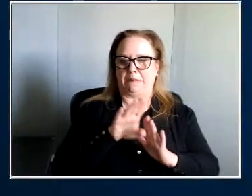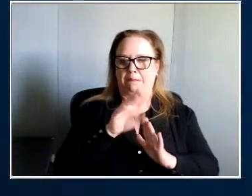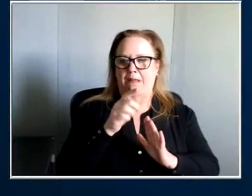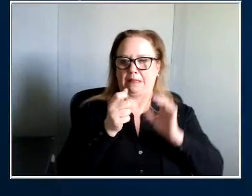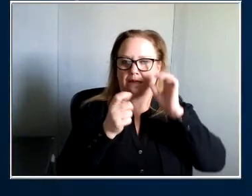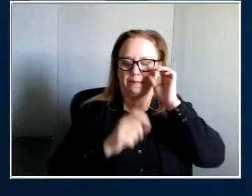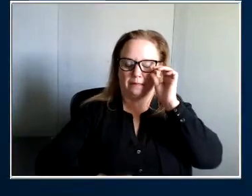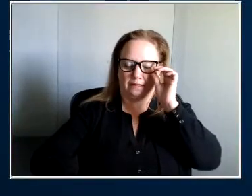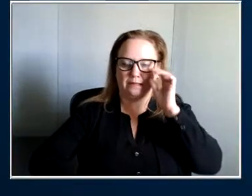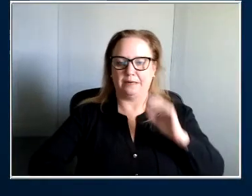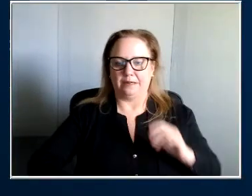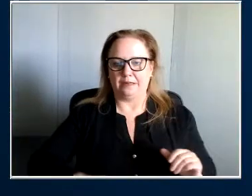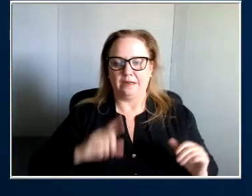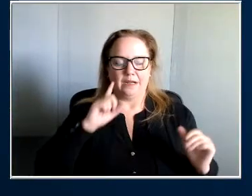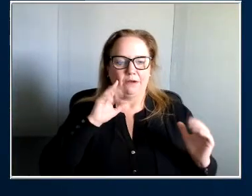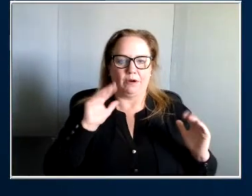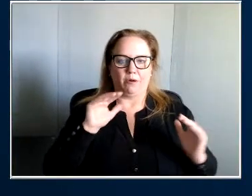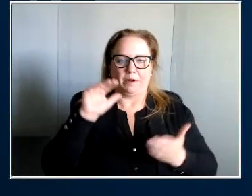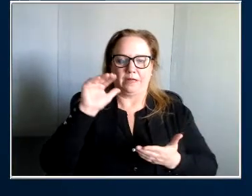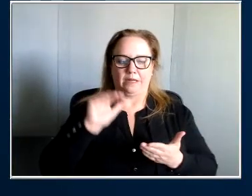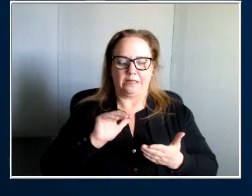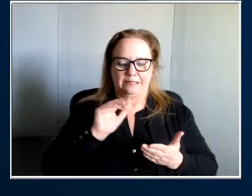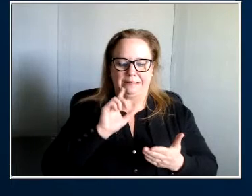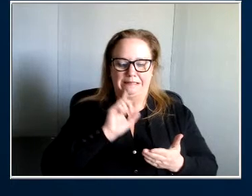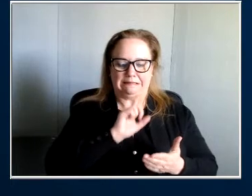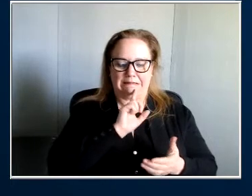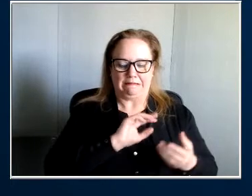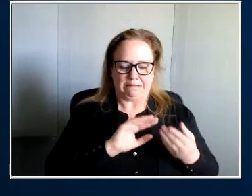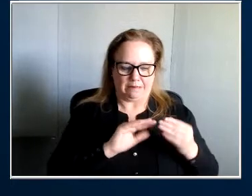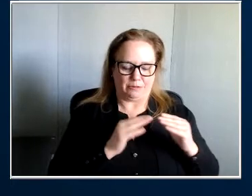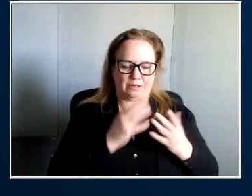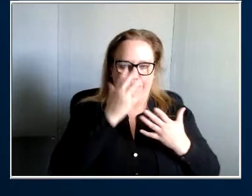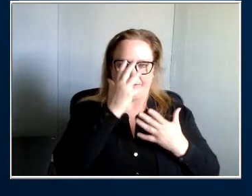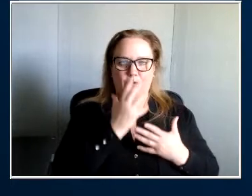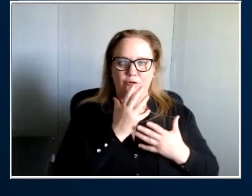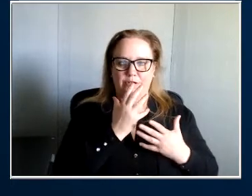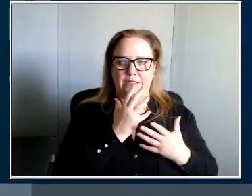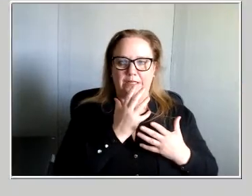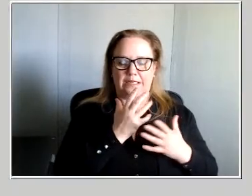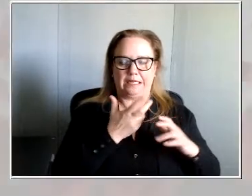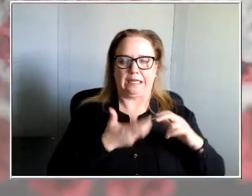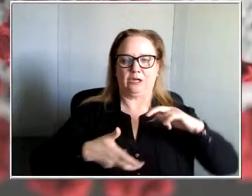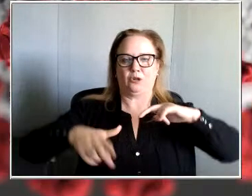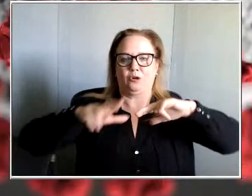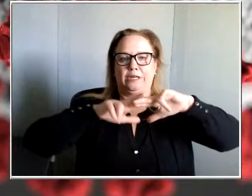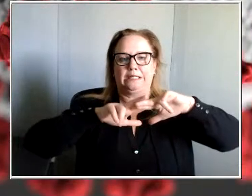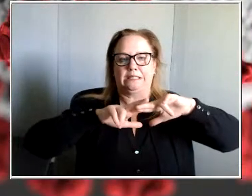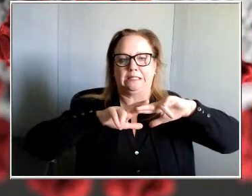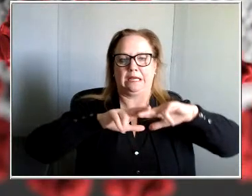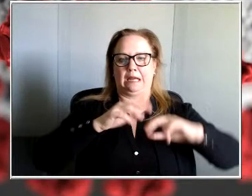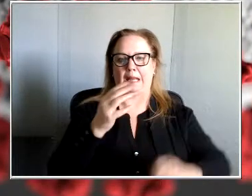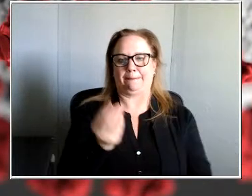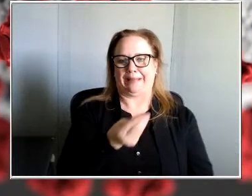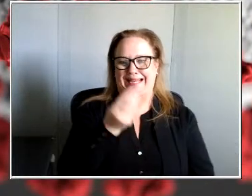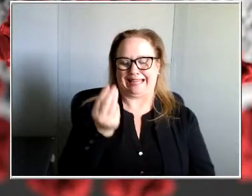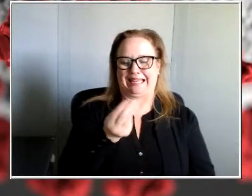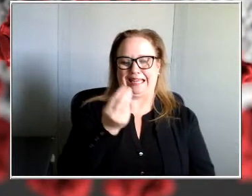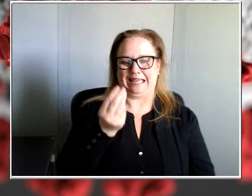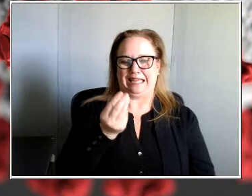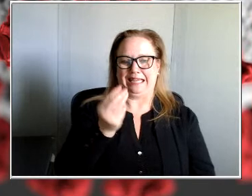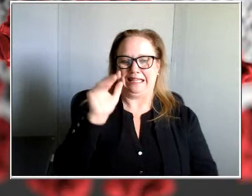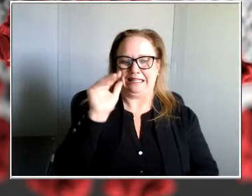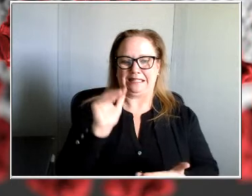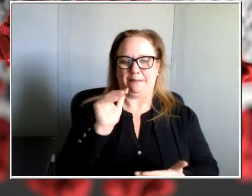you know, we were hoping to get down to those single digits. Unfortunately, it did increase on Monday. It's come down just a little